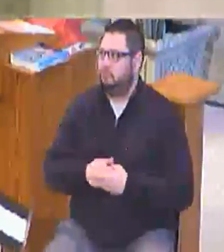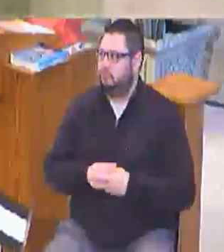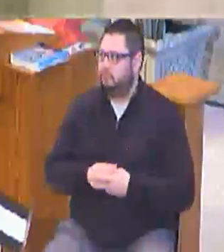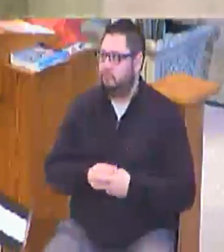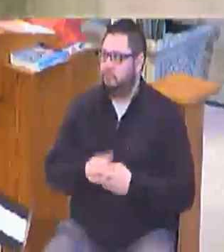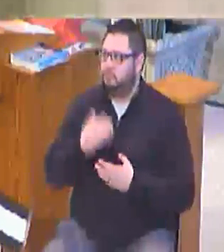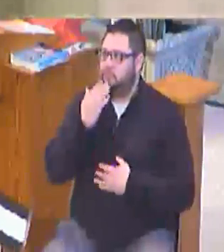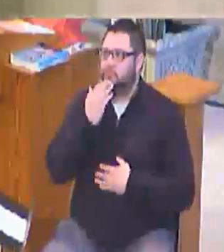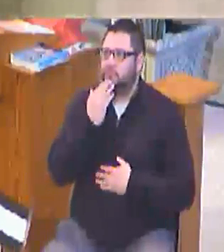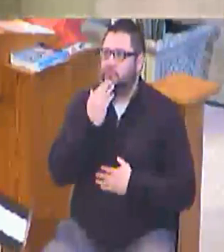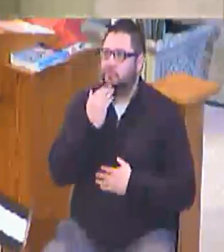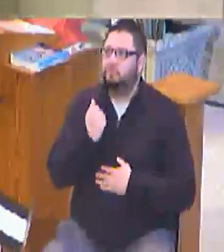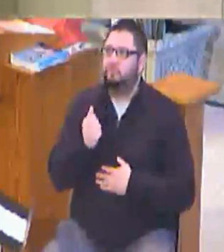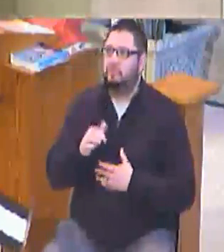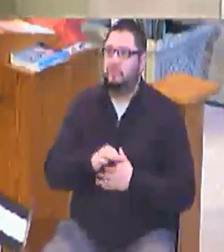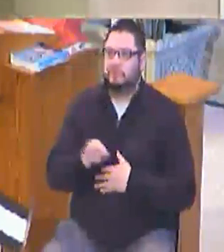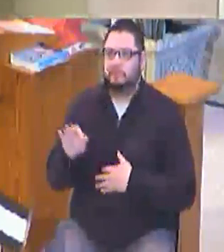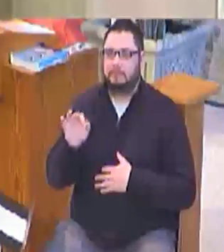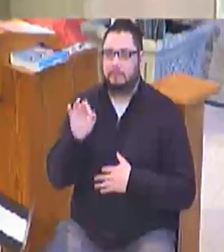Sweet, sweet Spirit.